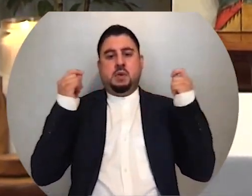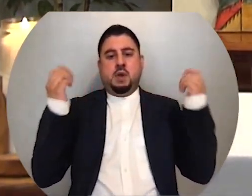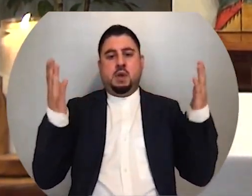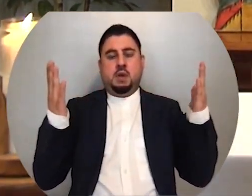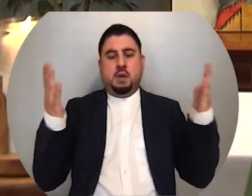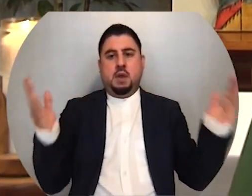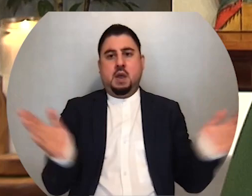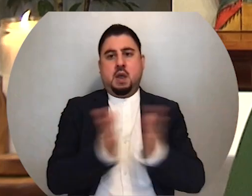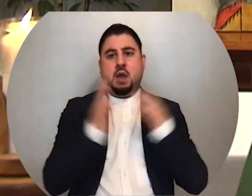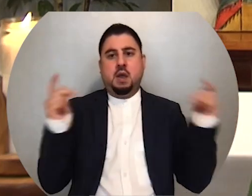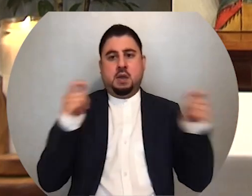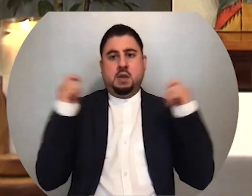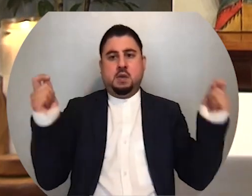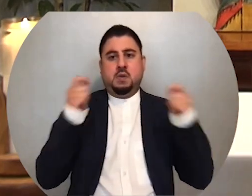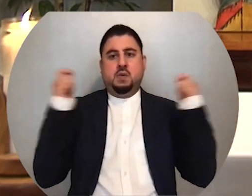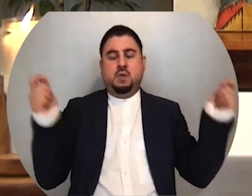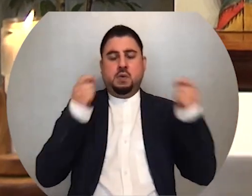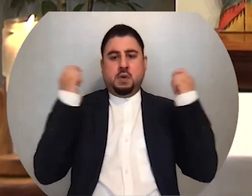alleluia,